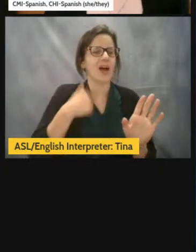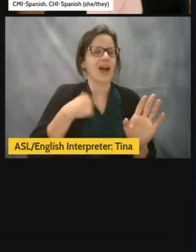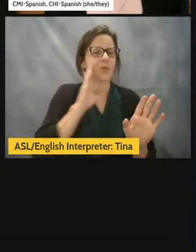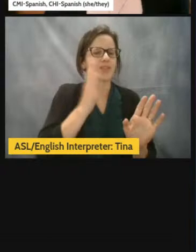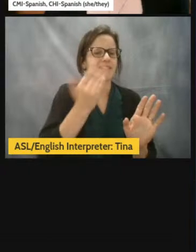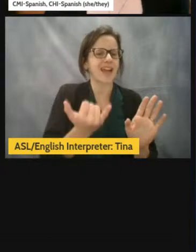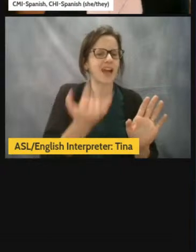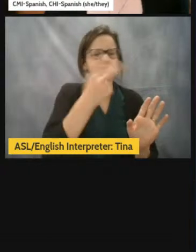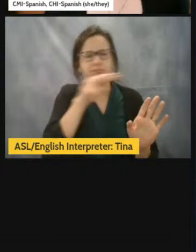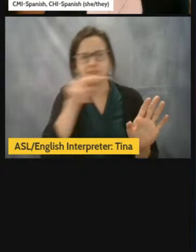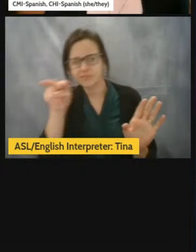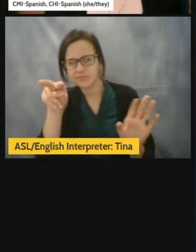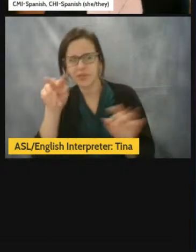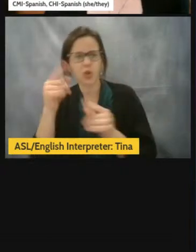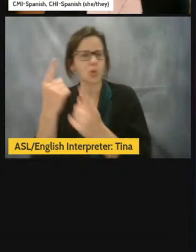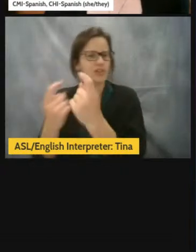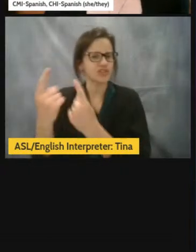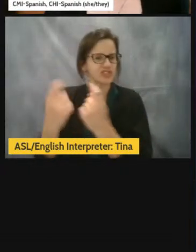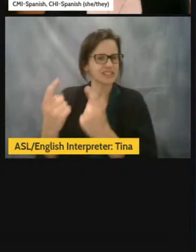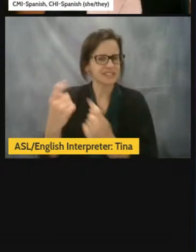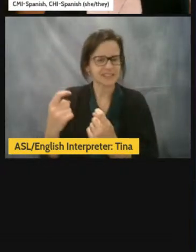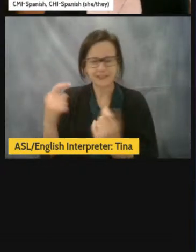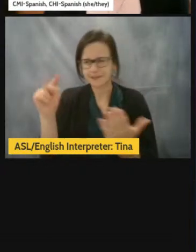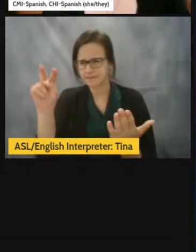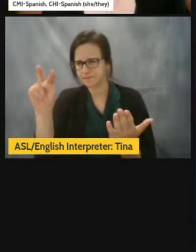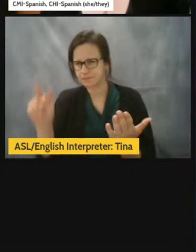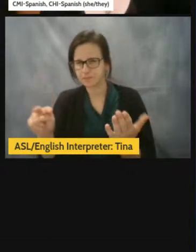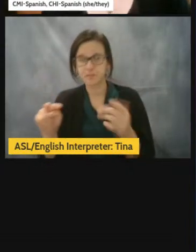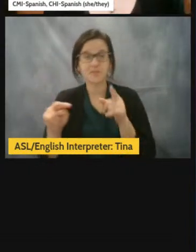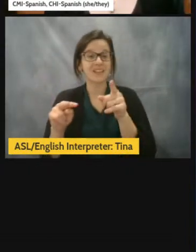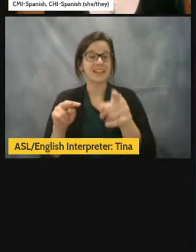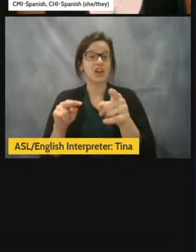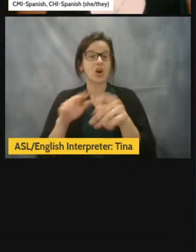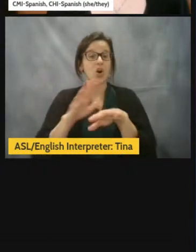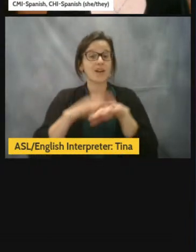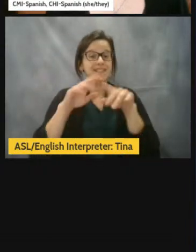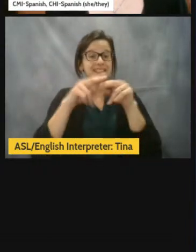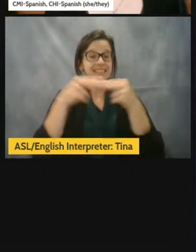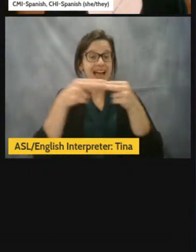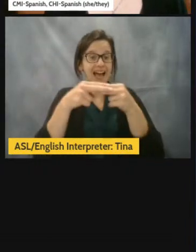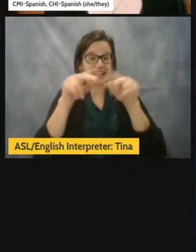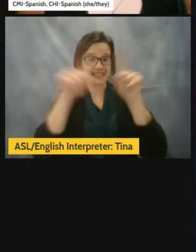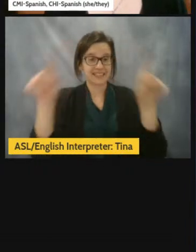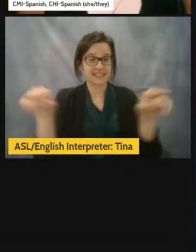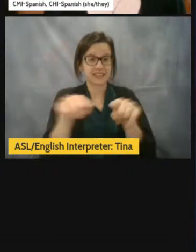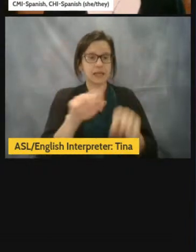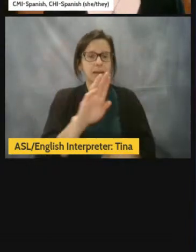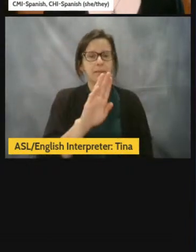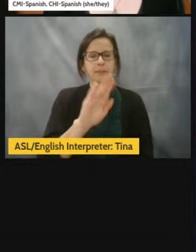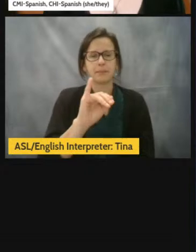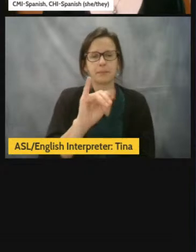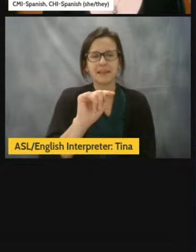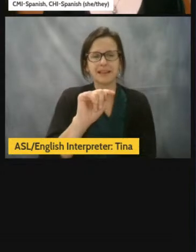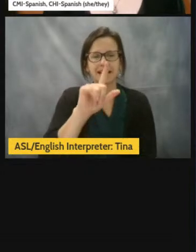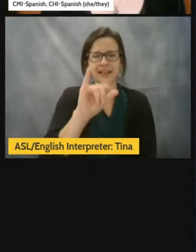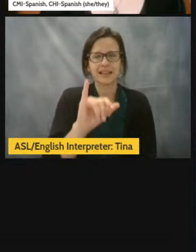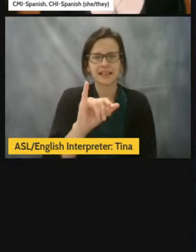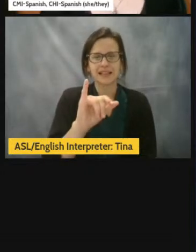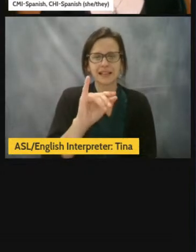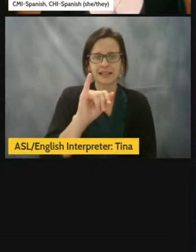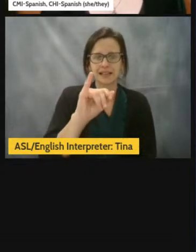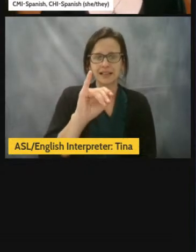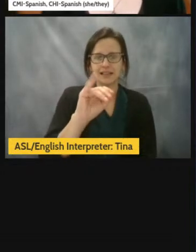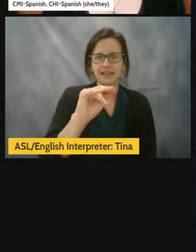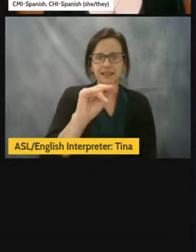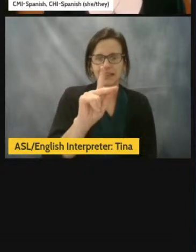is the bit.ly link to the slides. So I'm going to go ahead and type that in the chat.